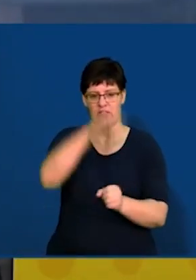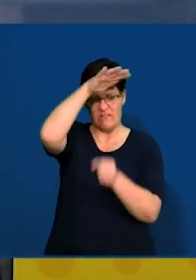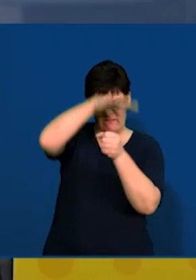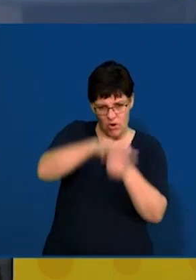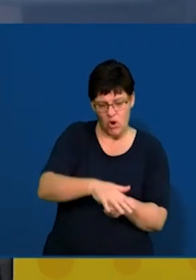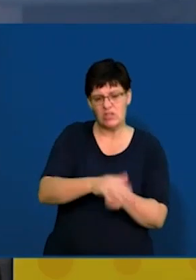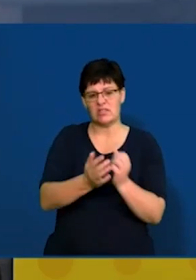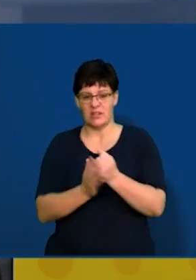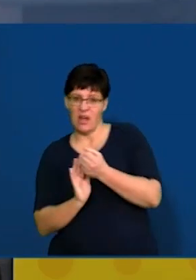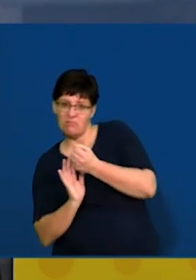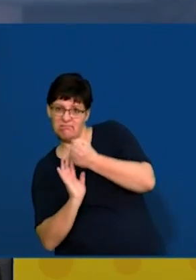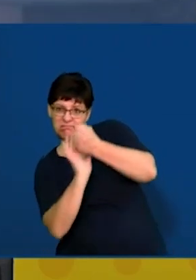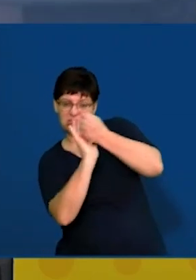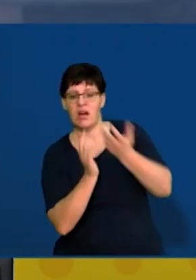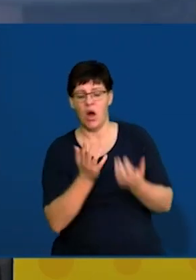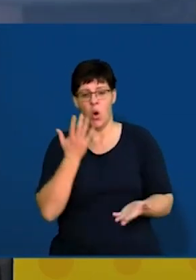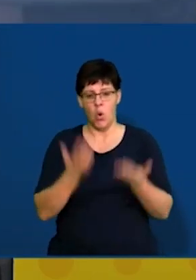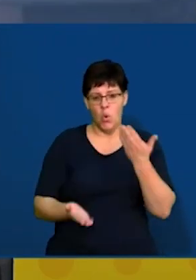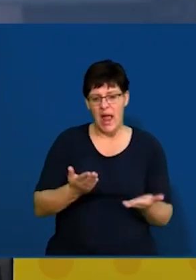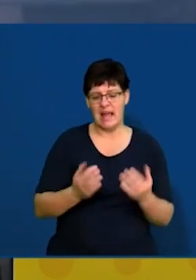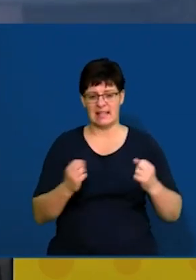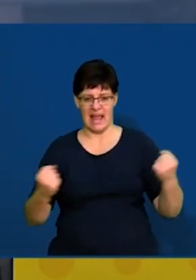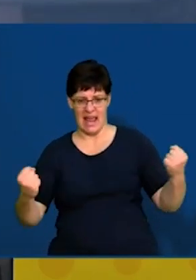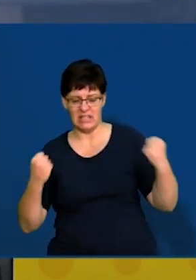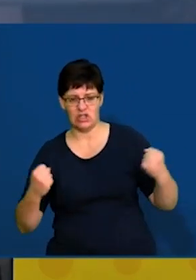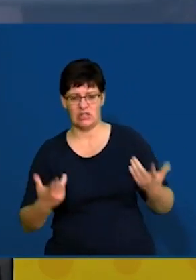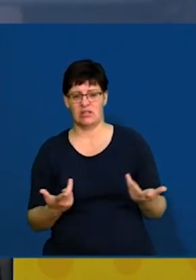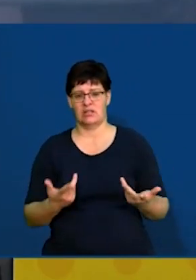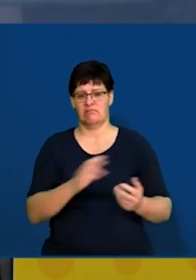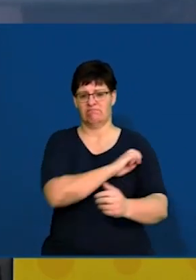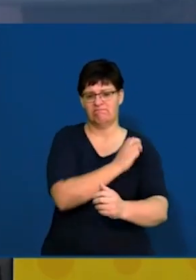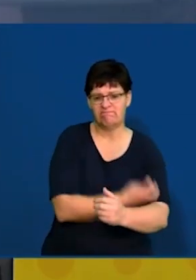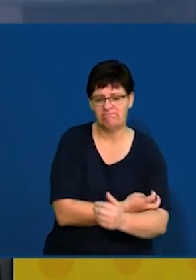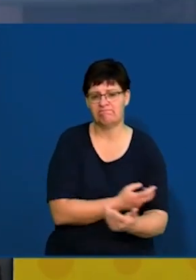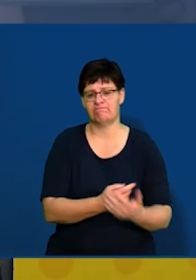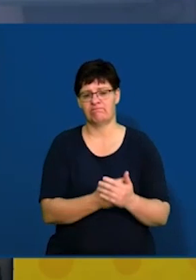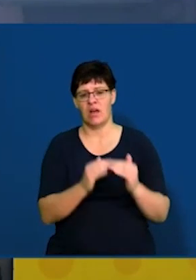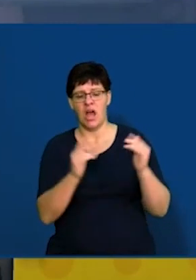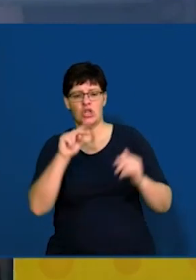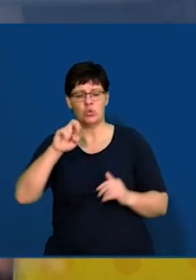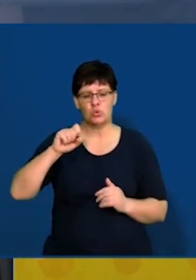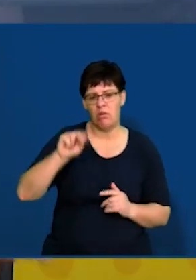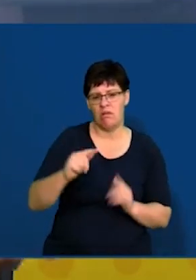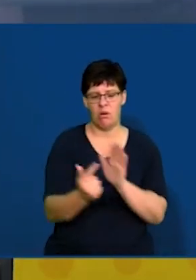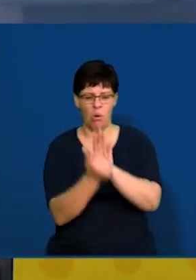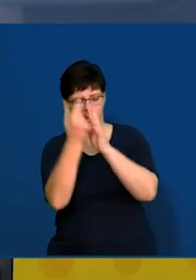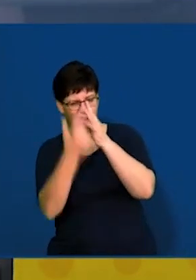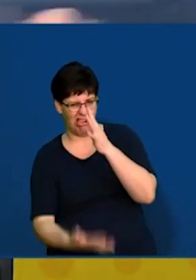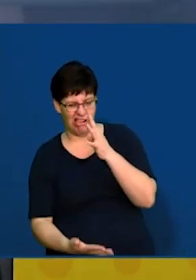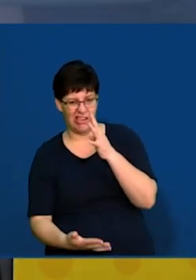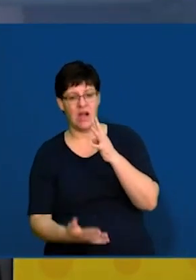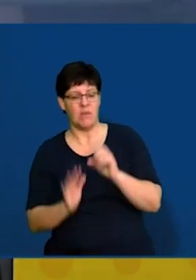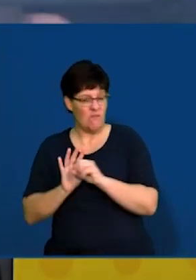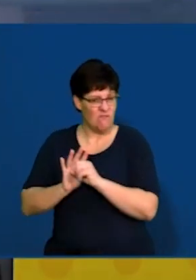momentum and impulse, work, energy, and power, vertical projectile motion, Newton's laws. It has to do with the forces. And